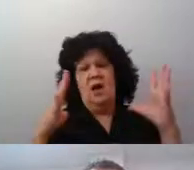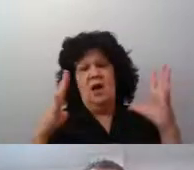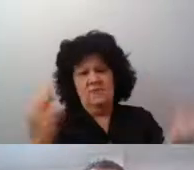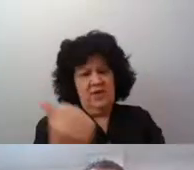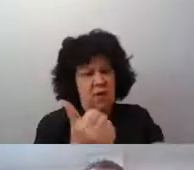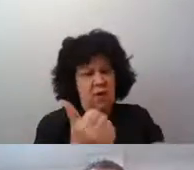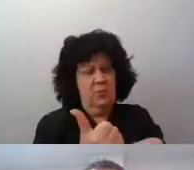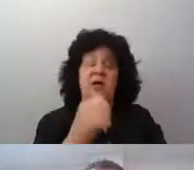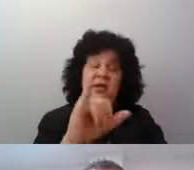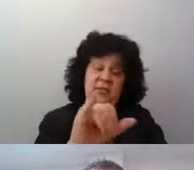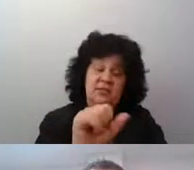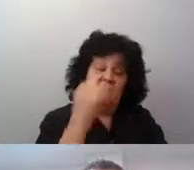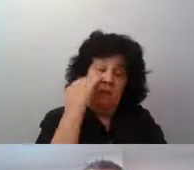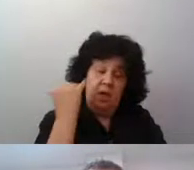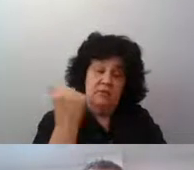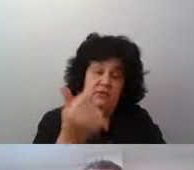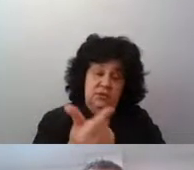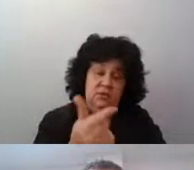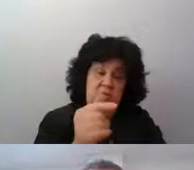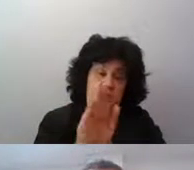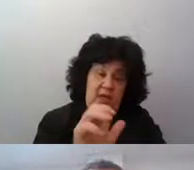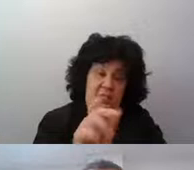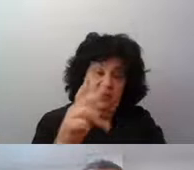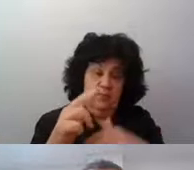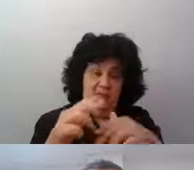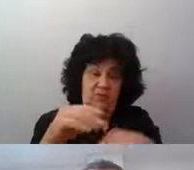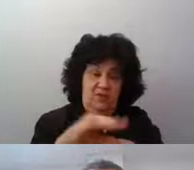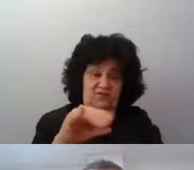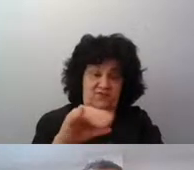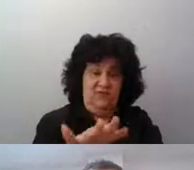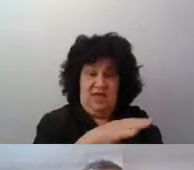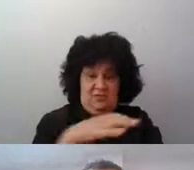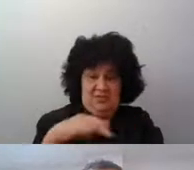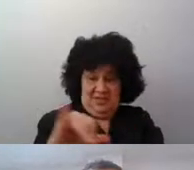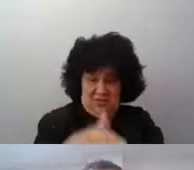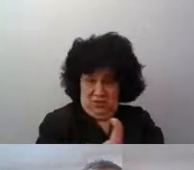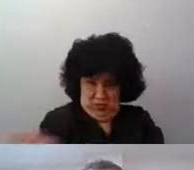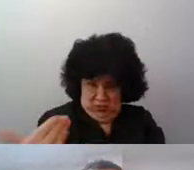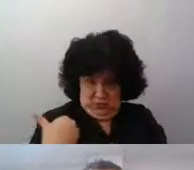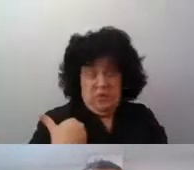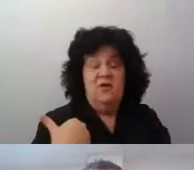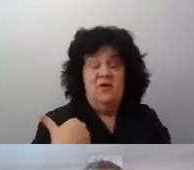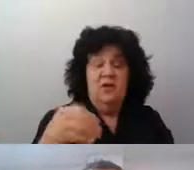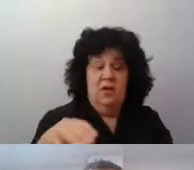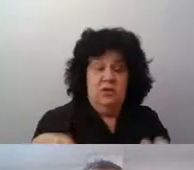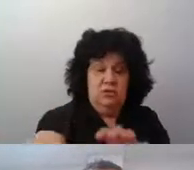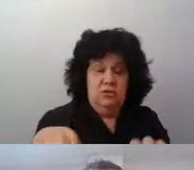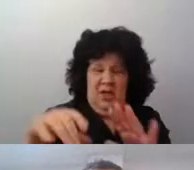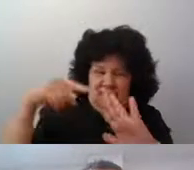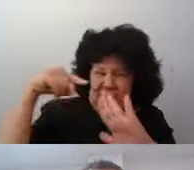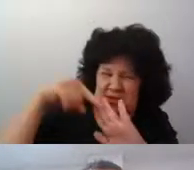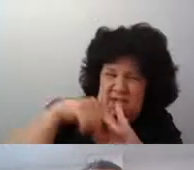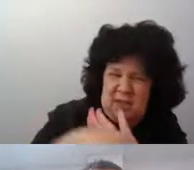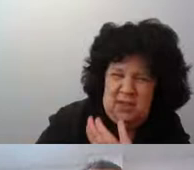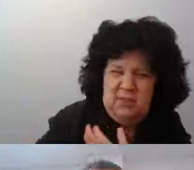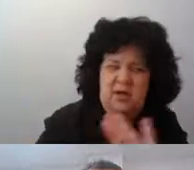is because the GBAC, the Green Building Advisory Committee, just like you guys, by the way, did a deep dive into that, and we